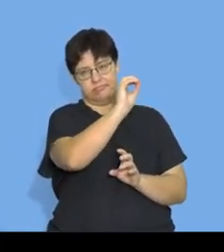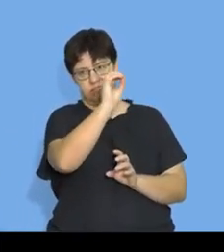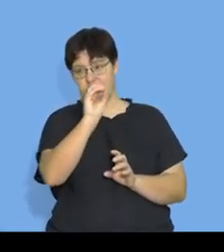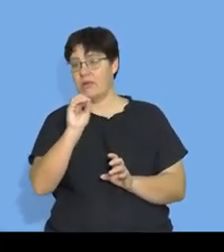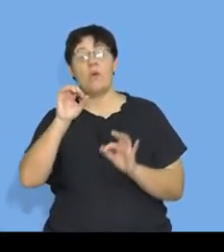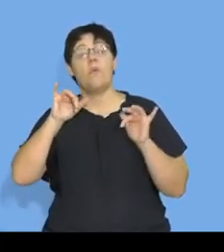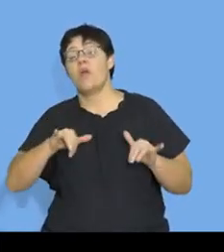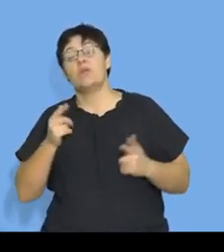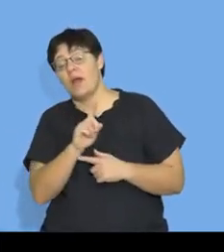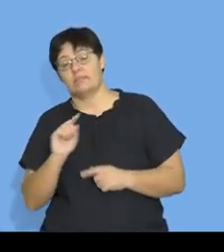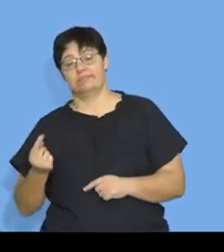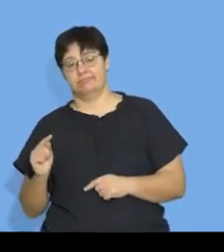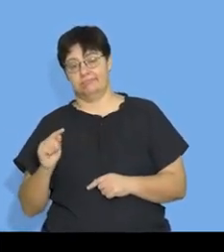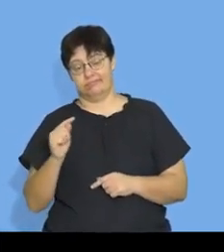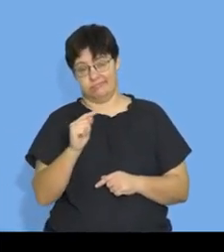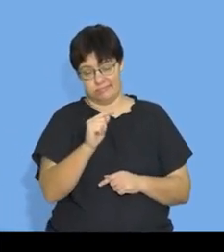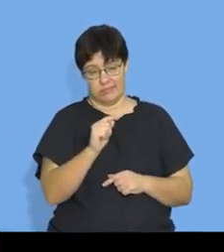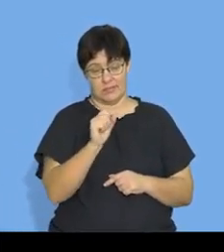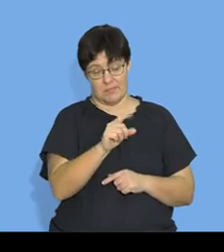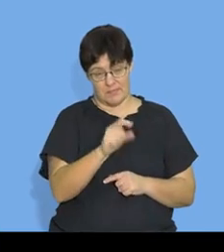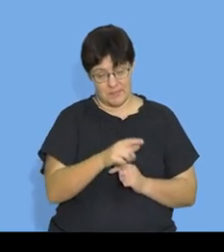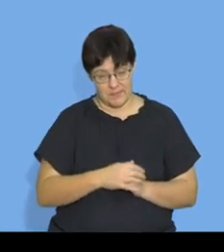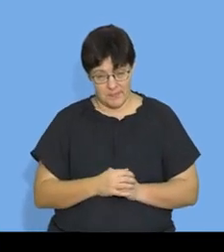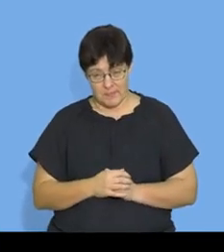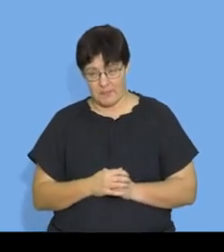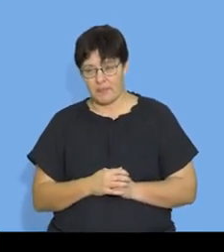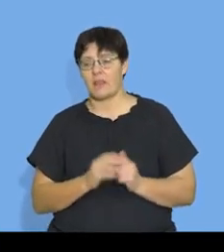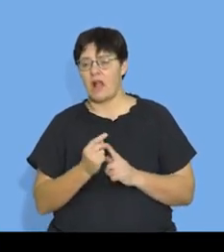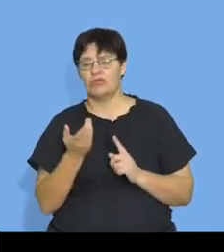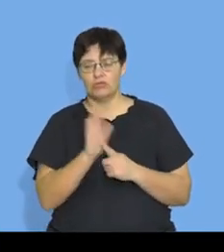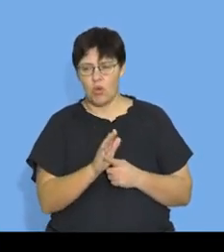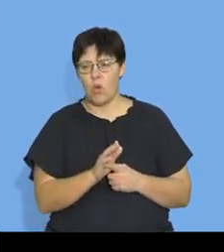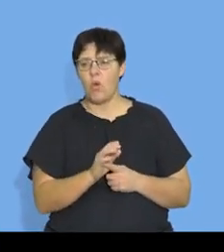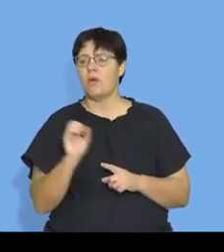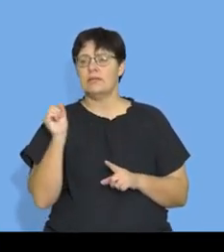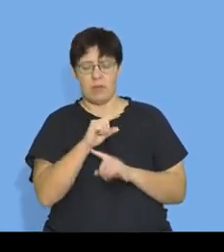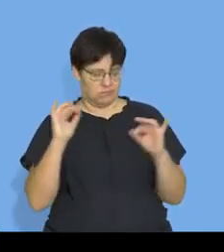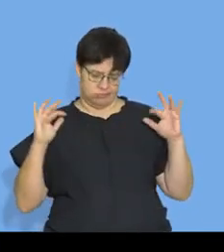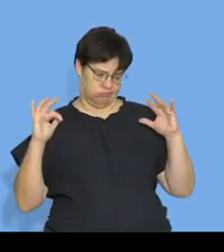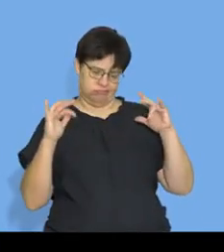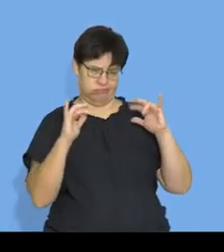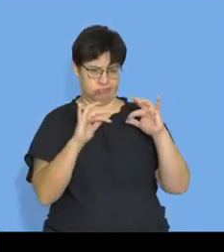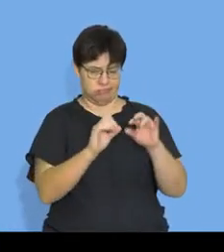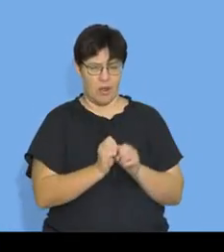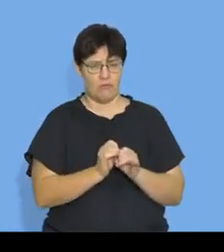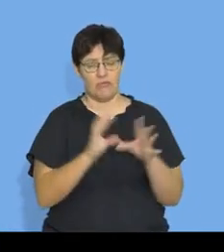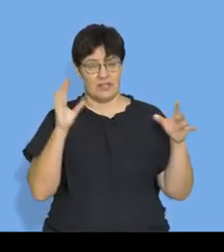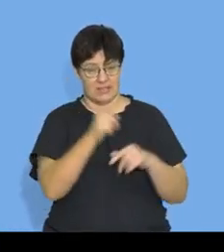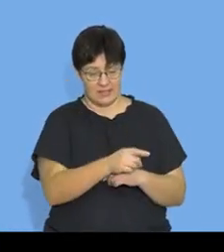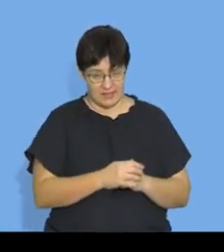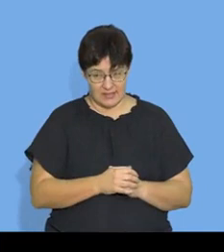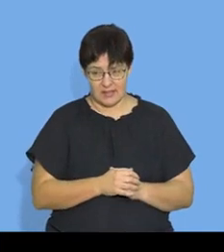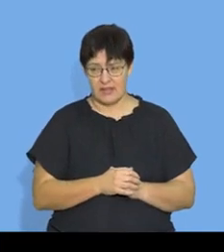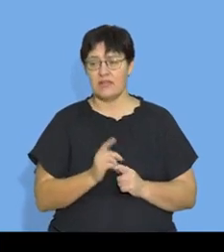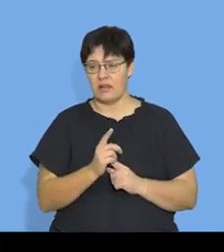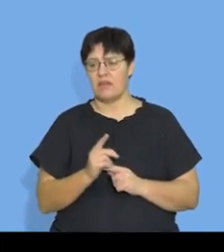in anticipation of a sperm cell. So this image shows you several sperm cells being released. So